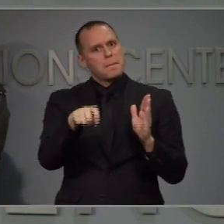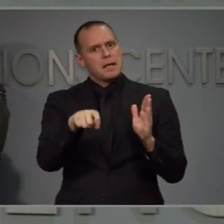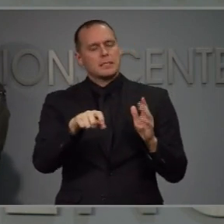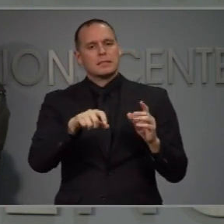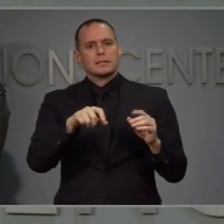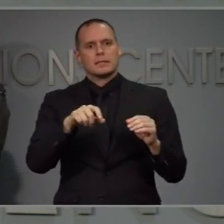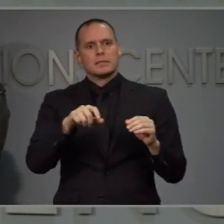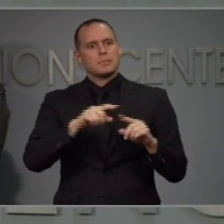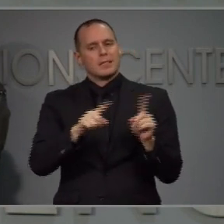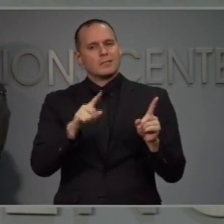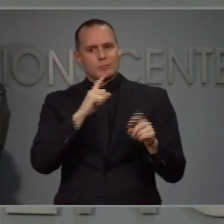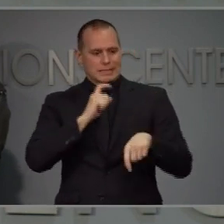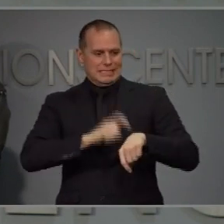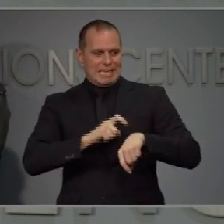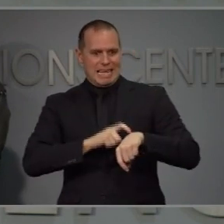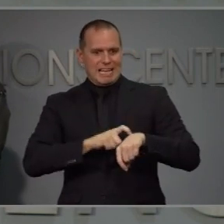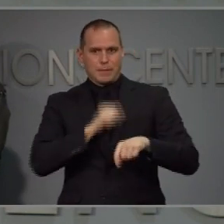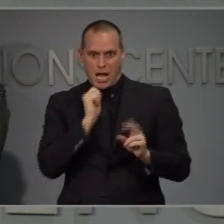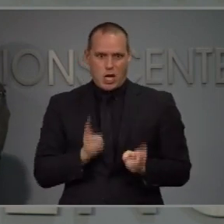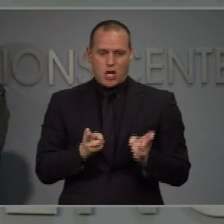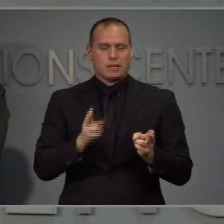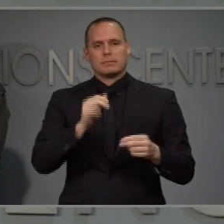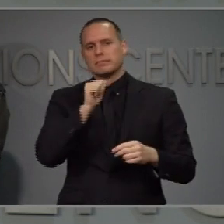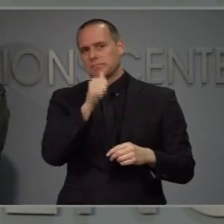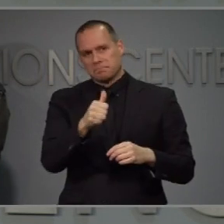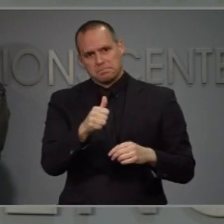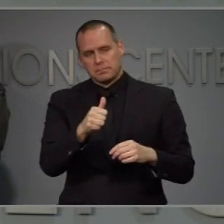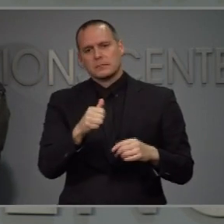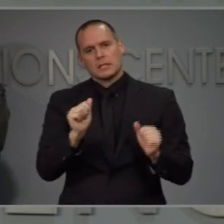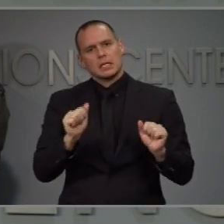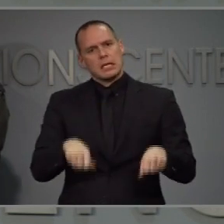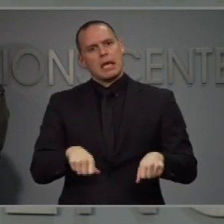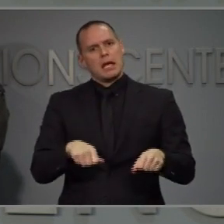sensitive. So I think where we want to